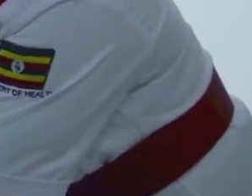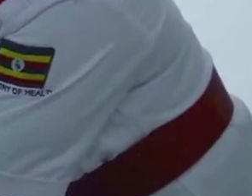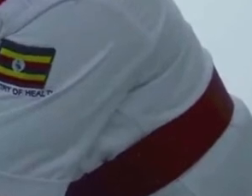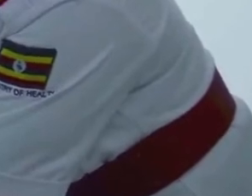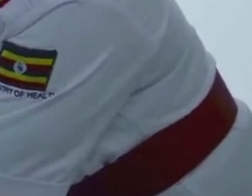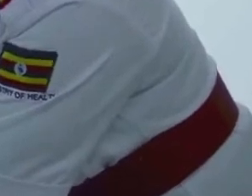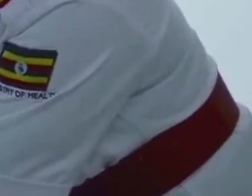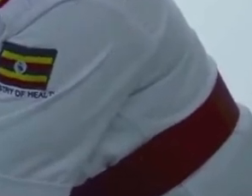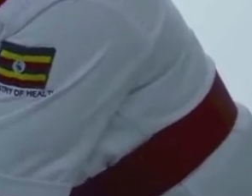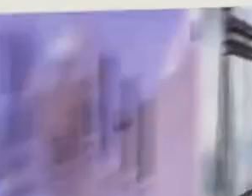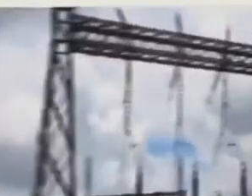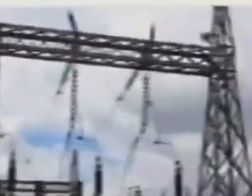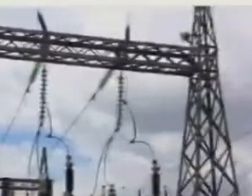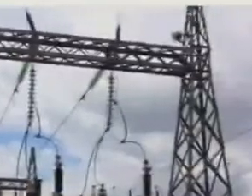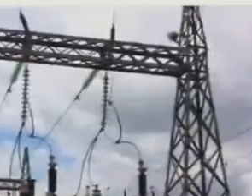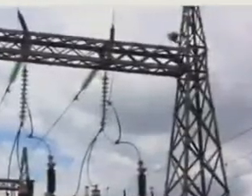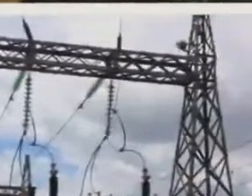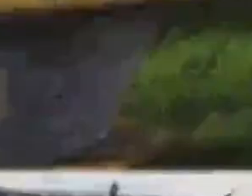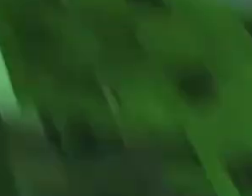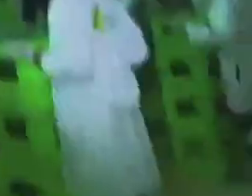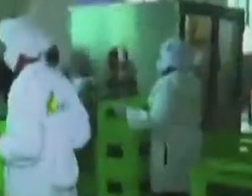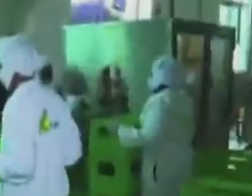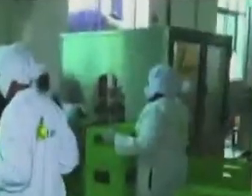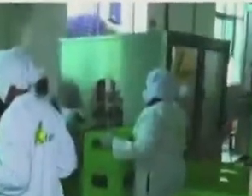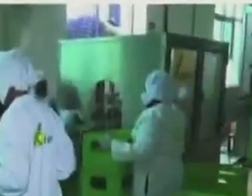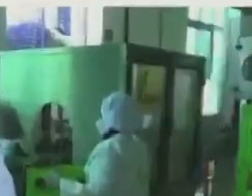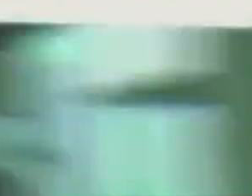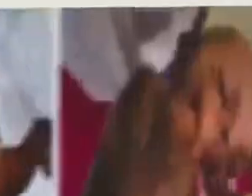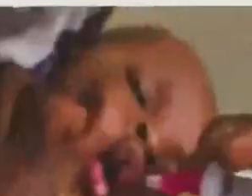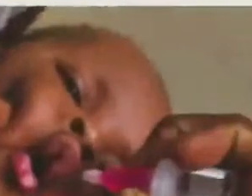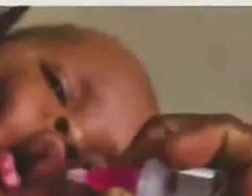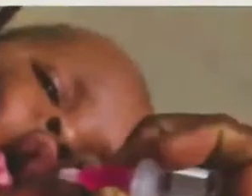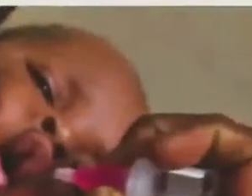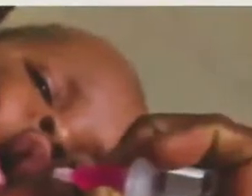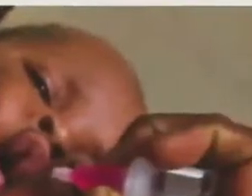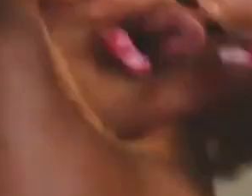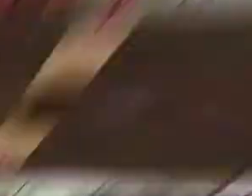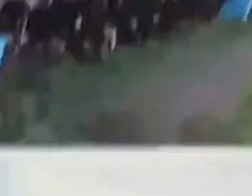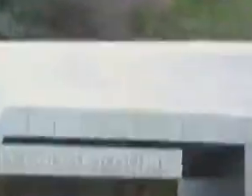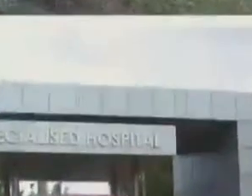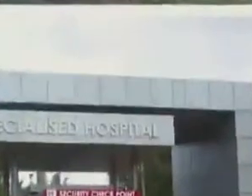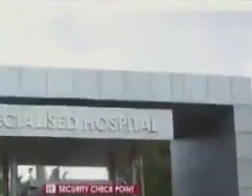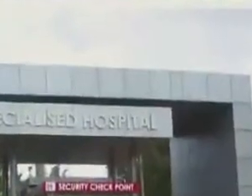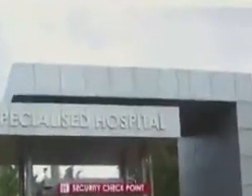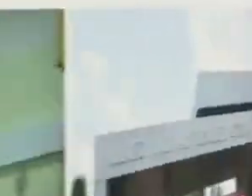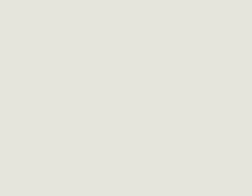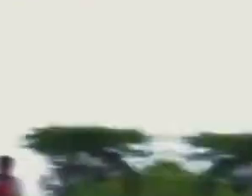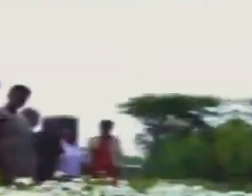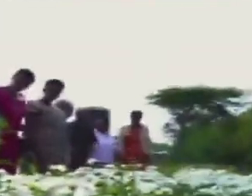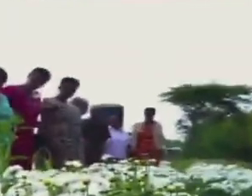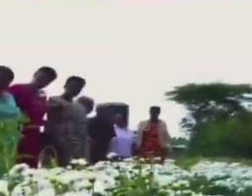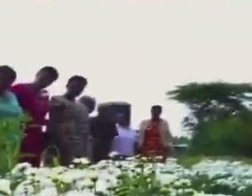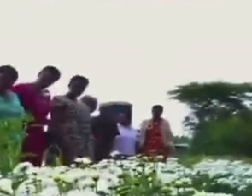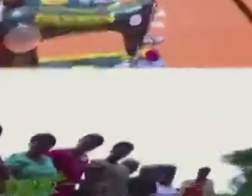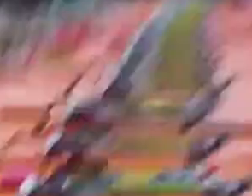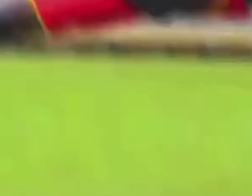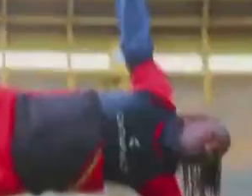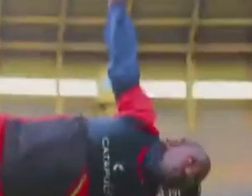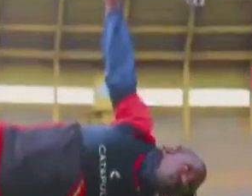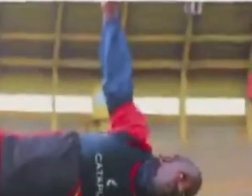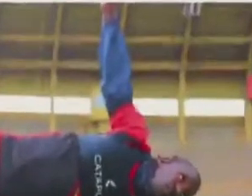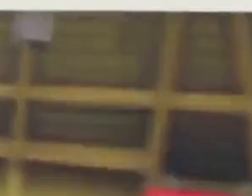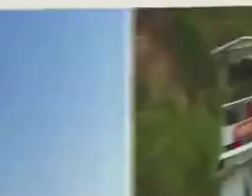days with the help of specialized equipment, thanks to the reliable electricity, which has also been extended throughout the